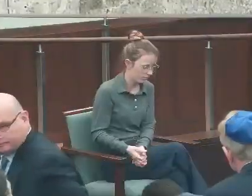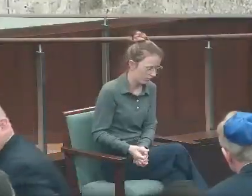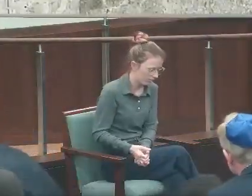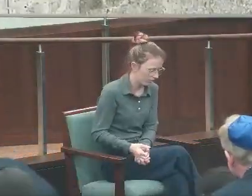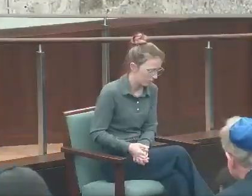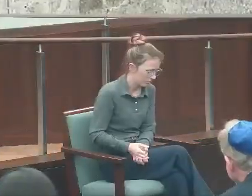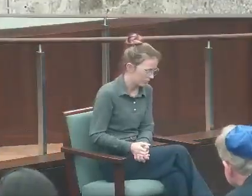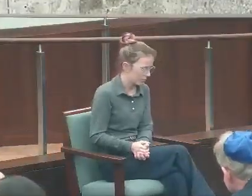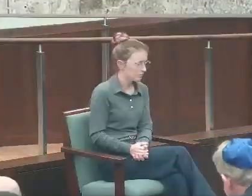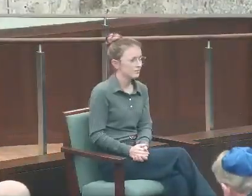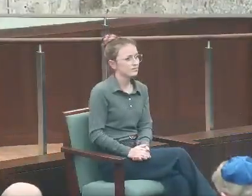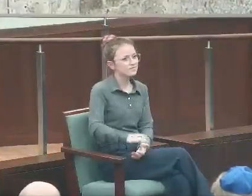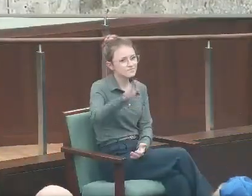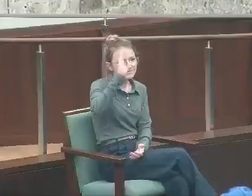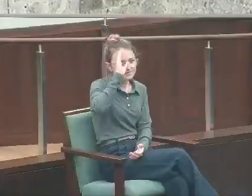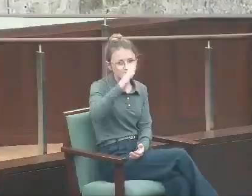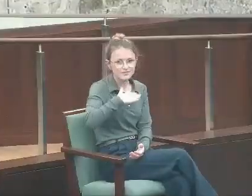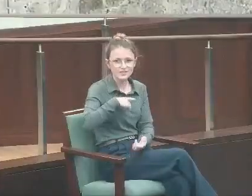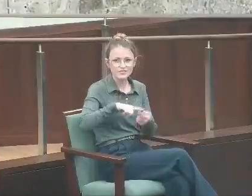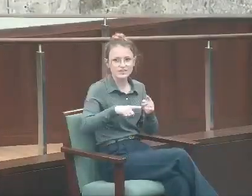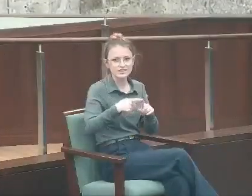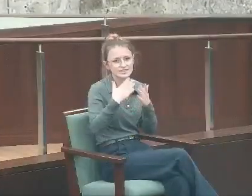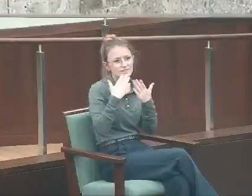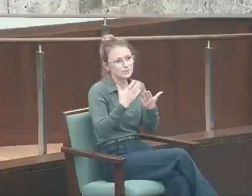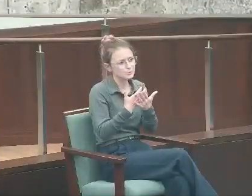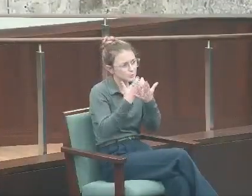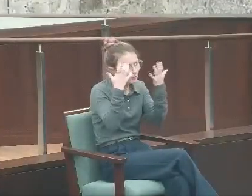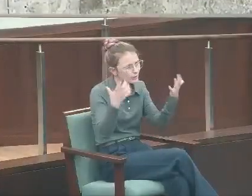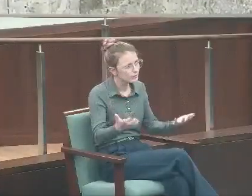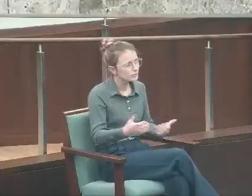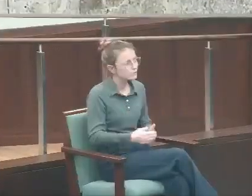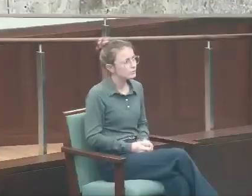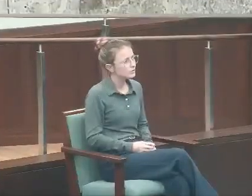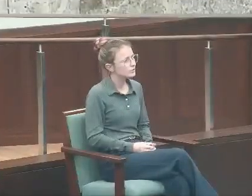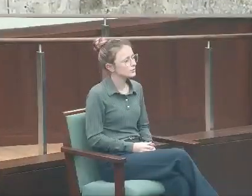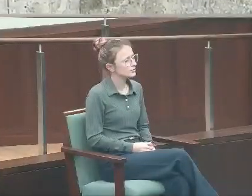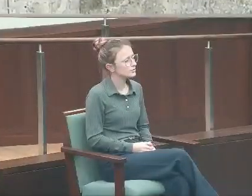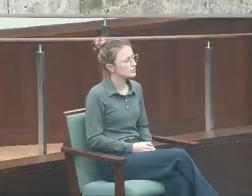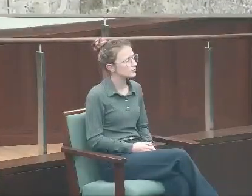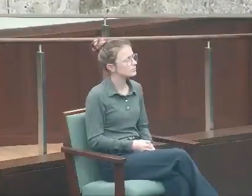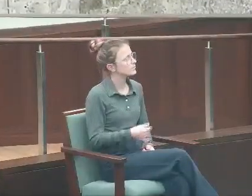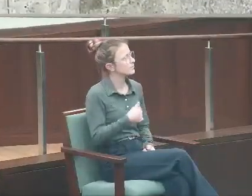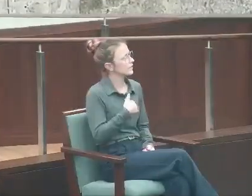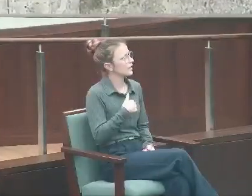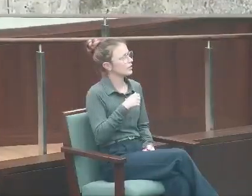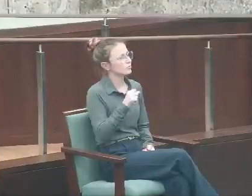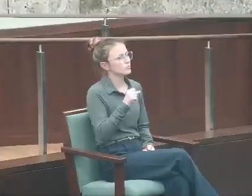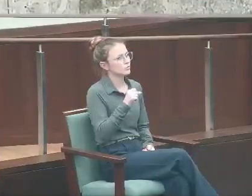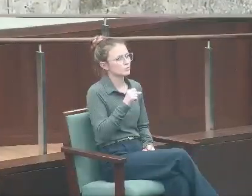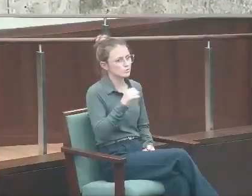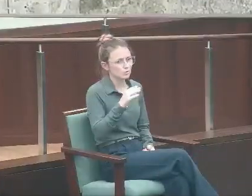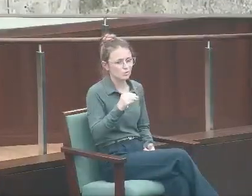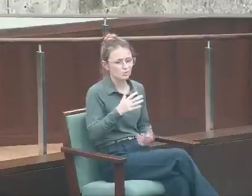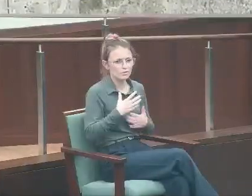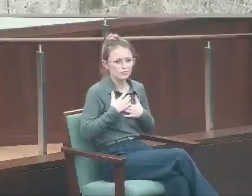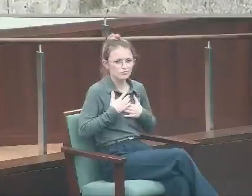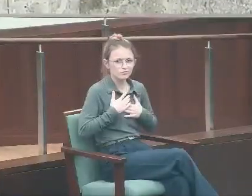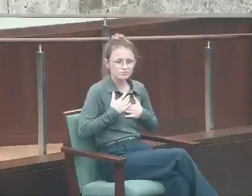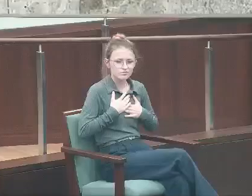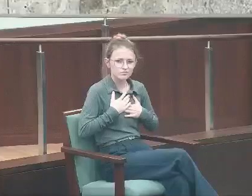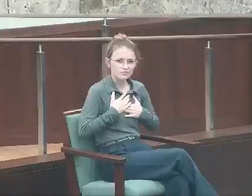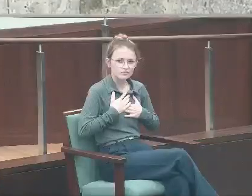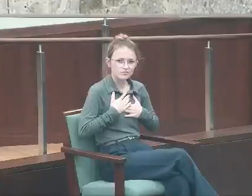Ben, my friend, thank you so much. I am so deeply humbled by